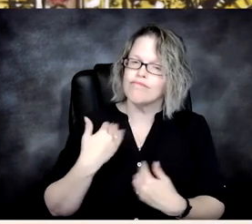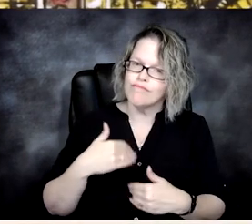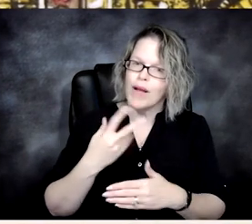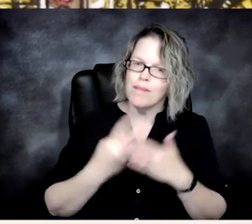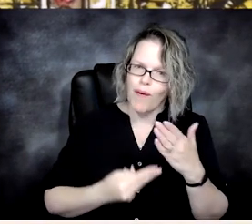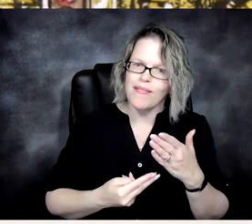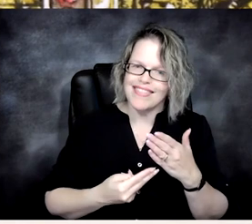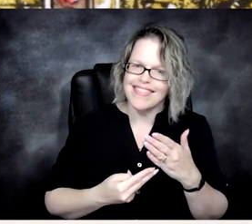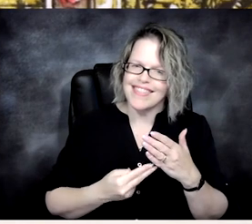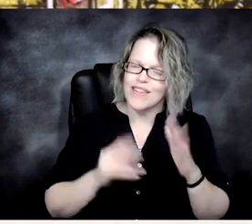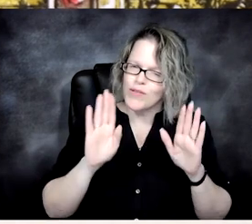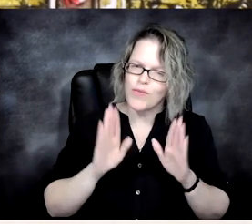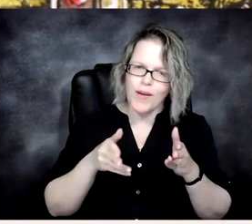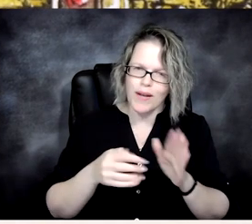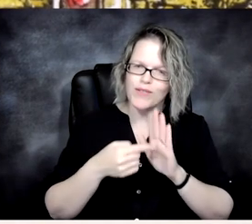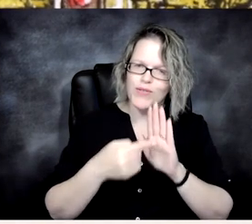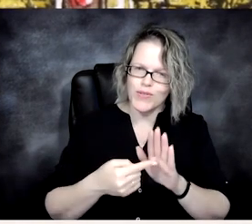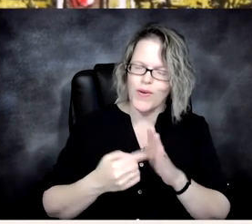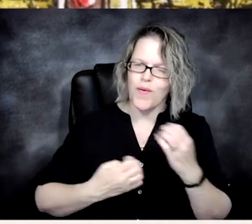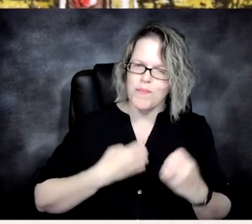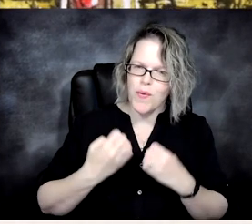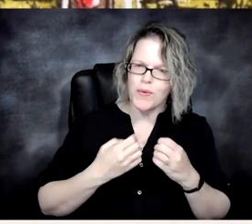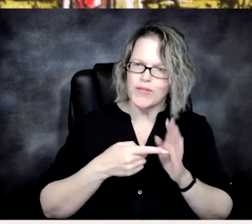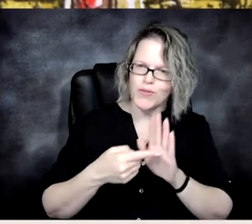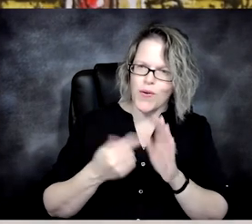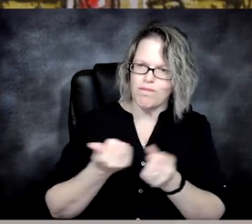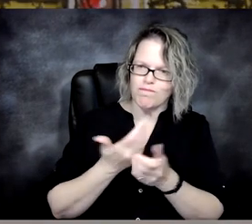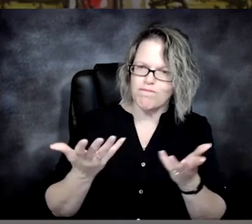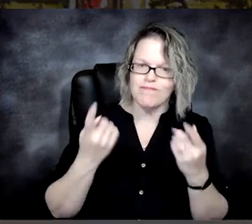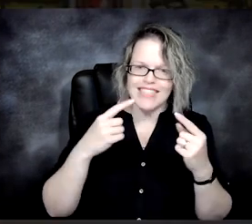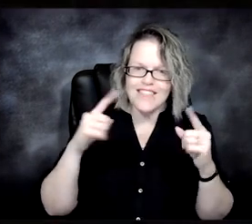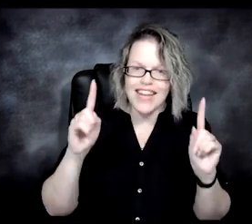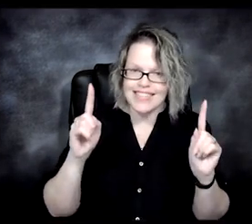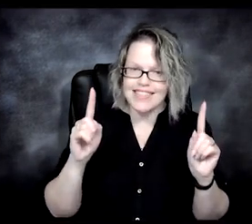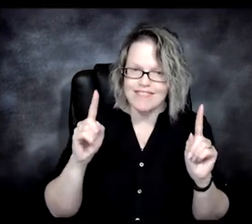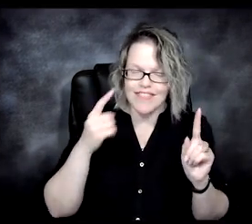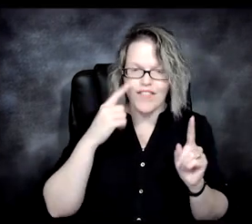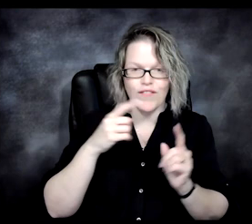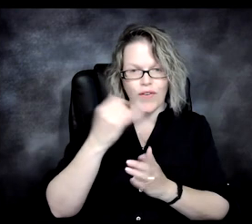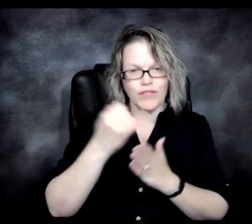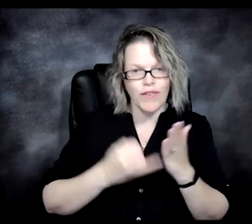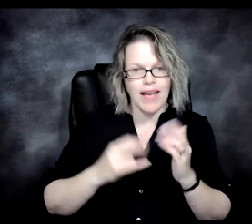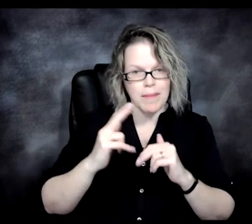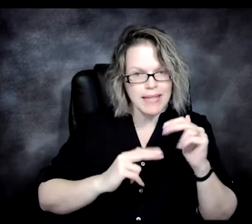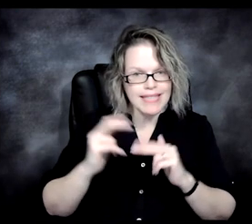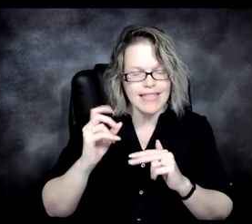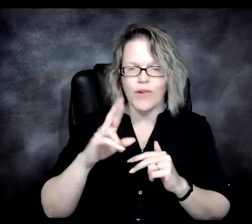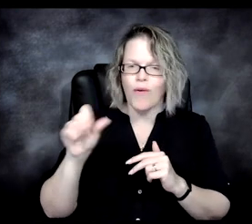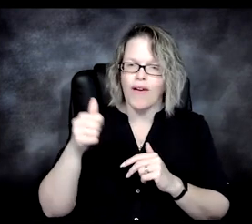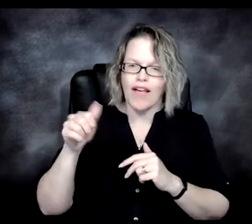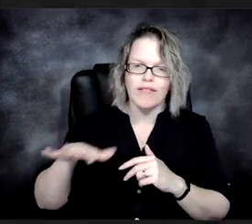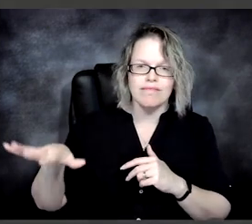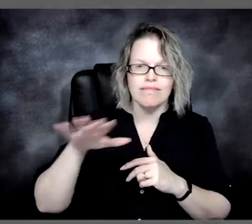great way for architects to do so, but it's also just a really effective medium for drawing buildings or other